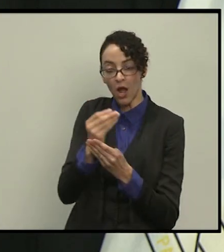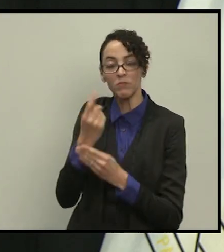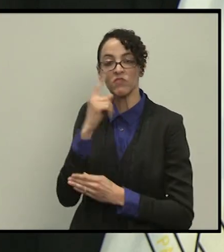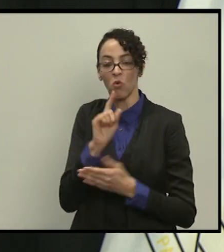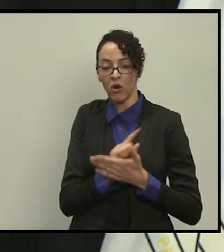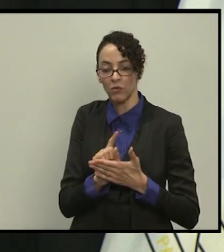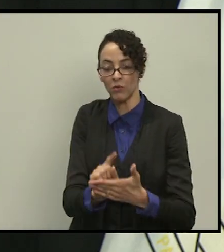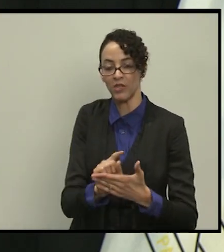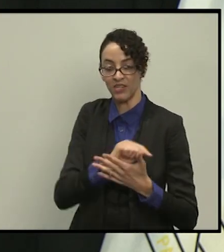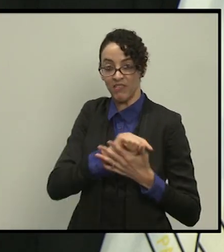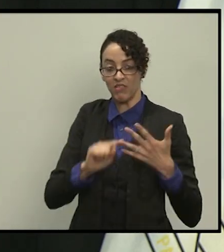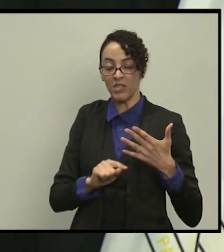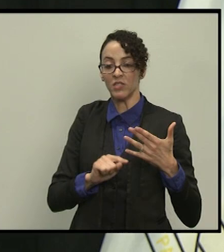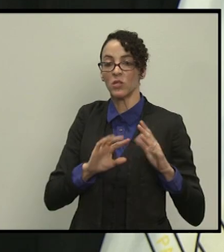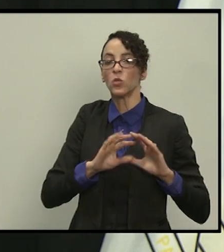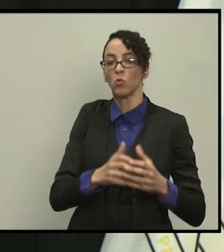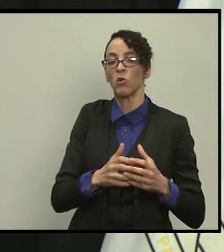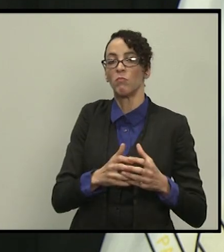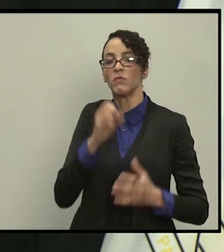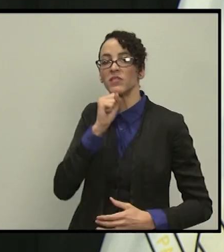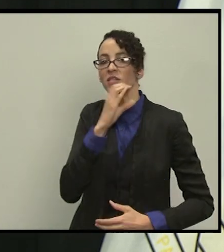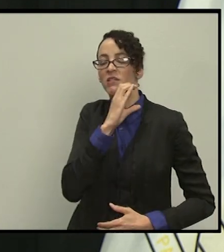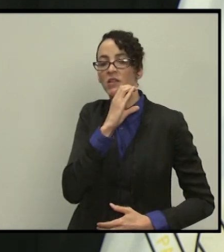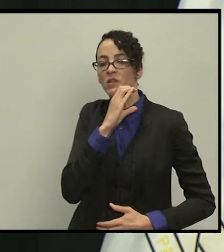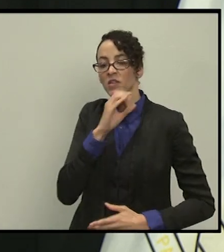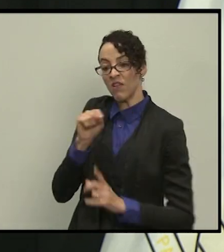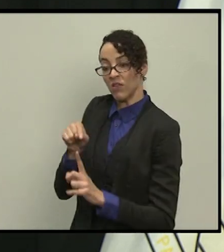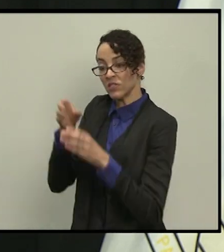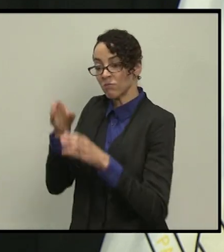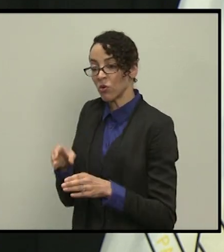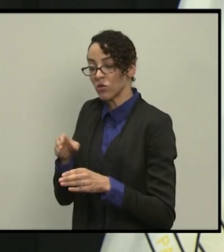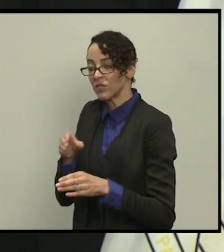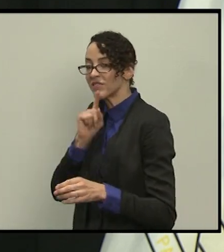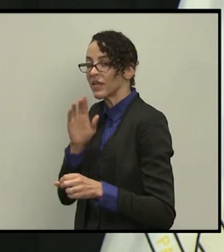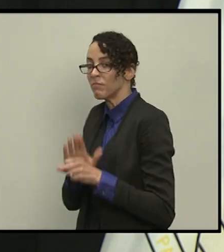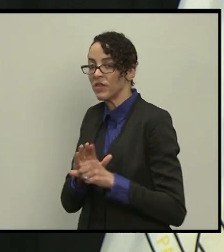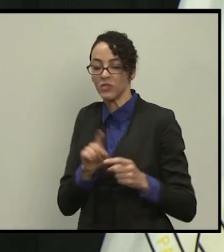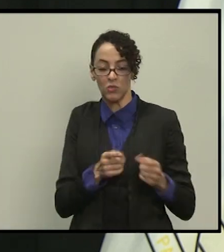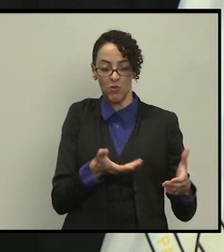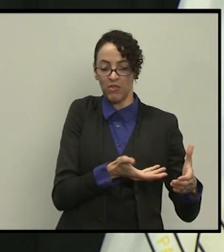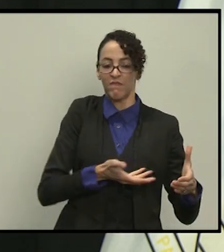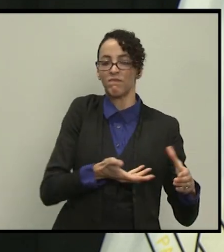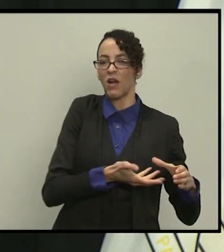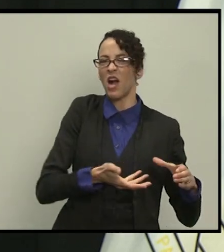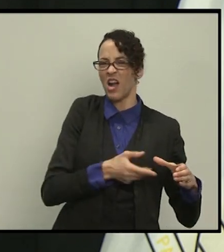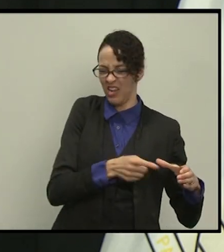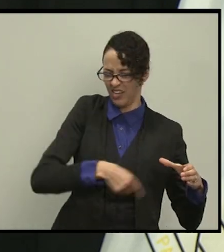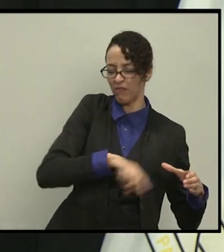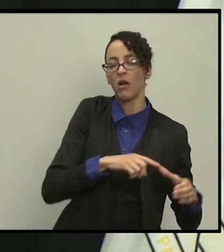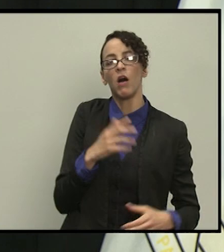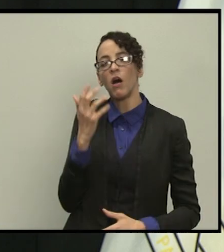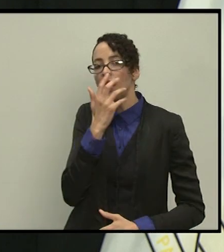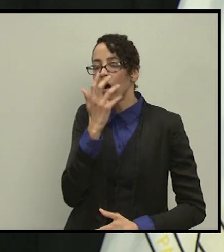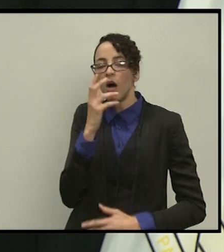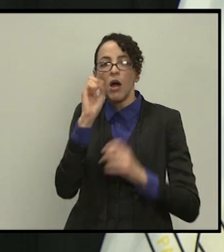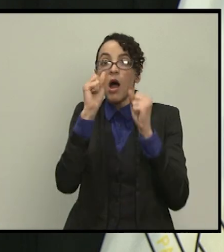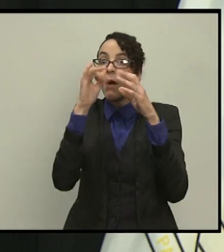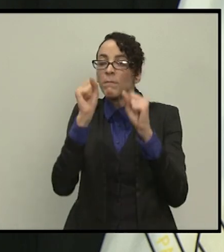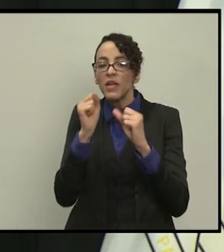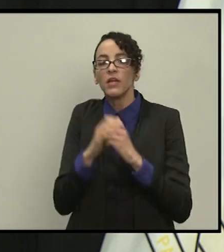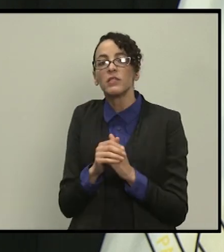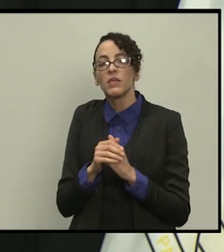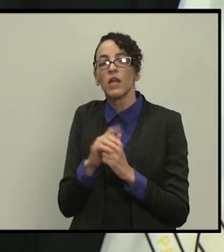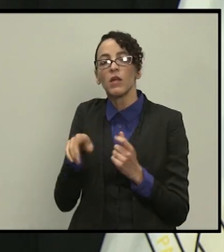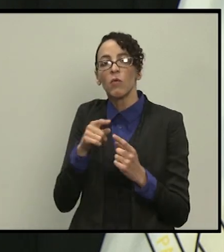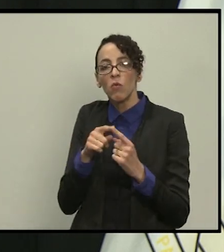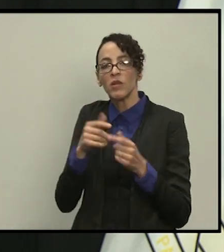she's committed to. And I think it's absolutely amazing when people take on the responsibility of supporting their neighbors and doing what you